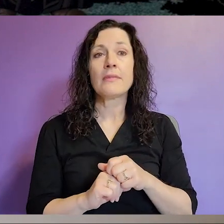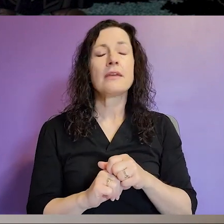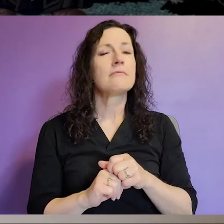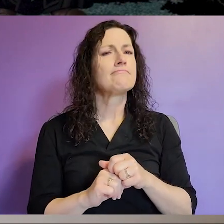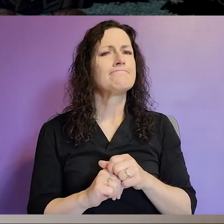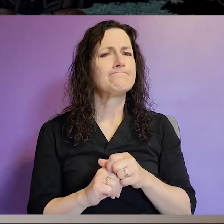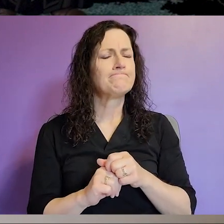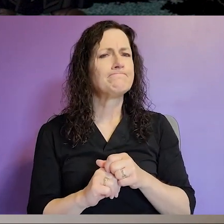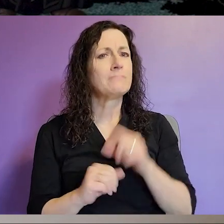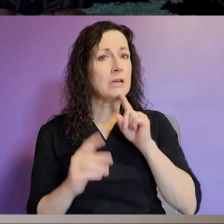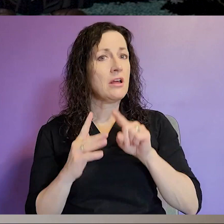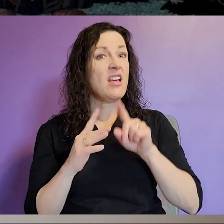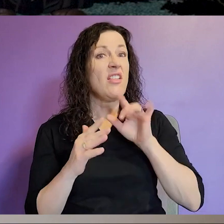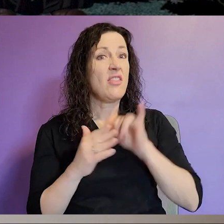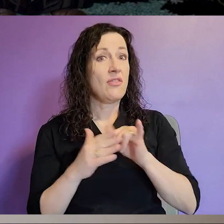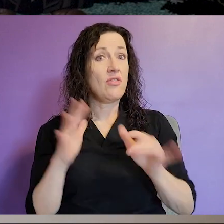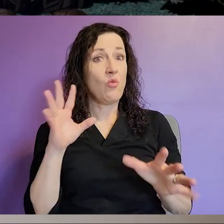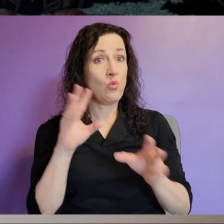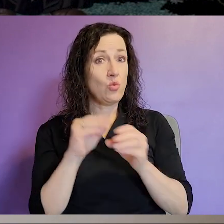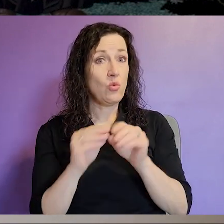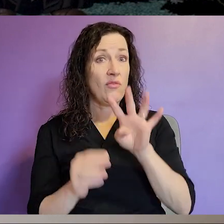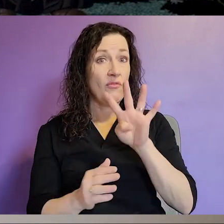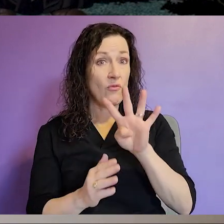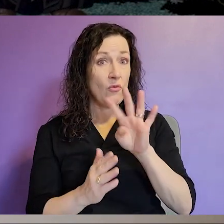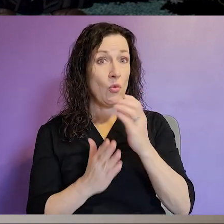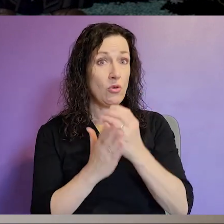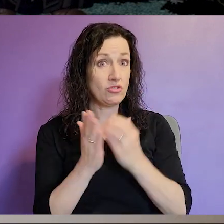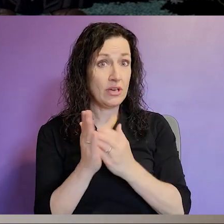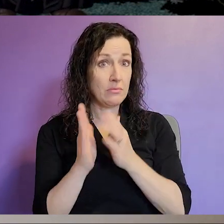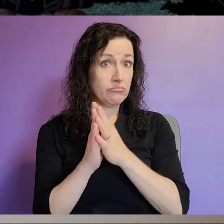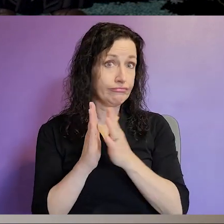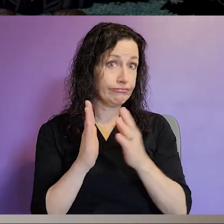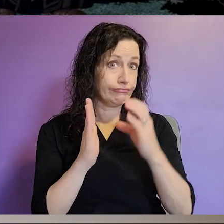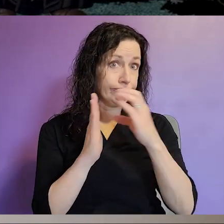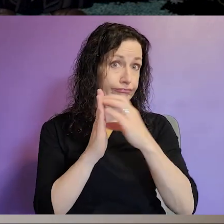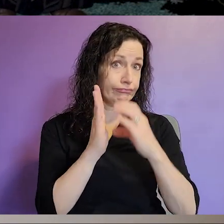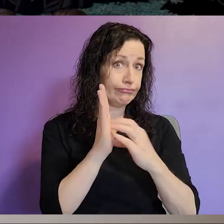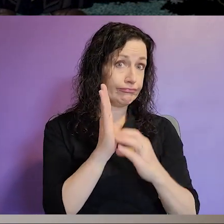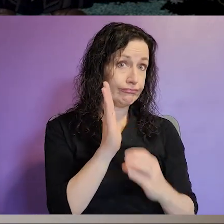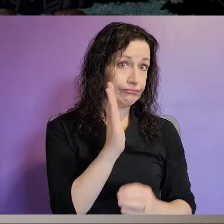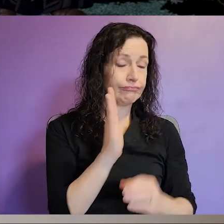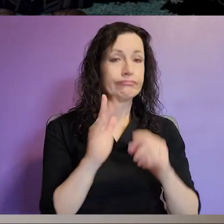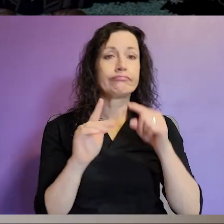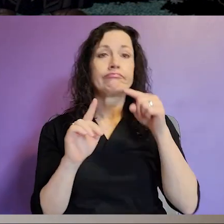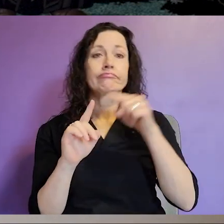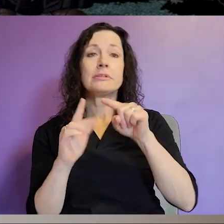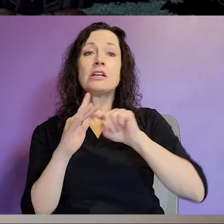at funerals. It starts the long four-chapter